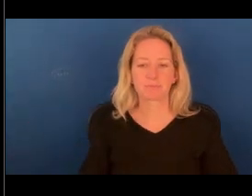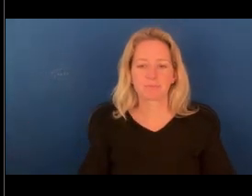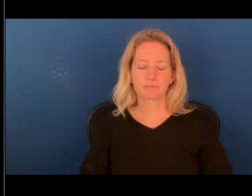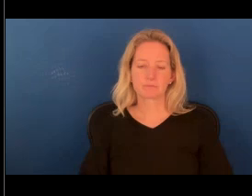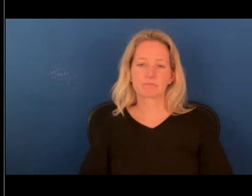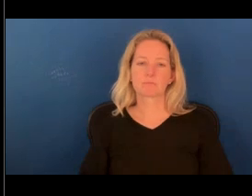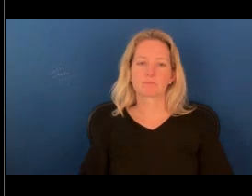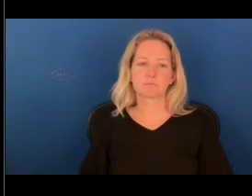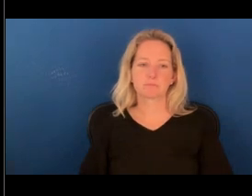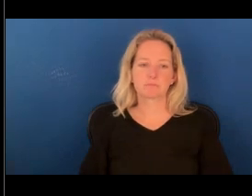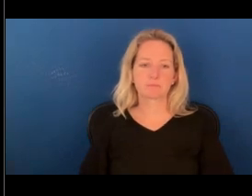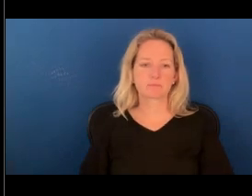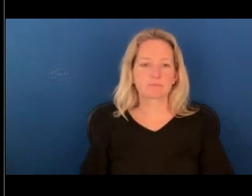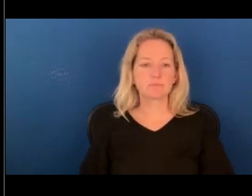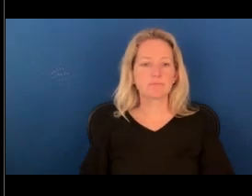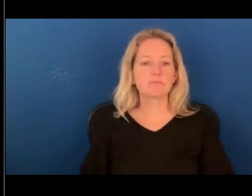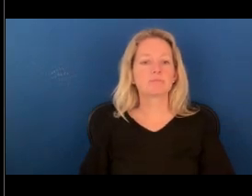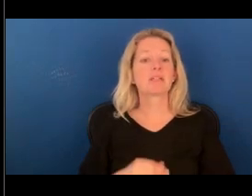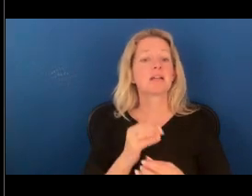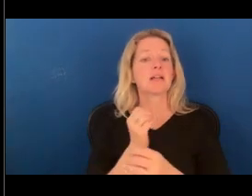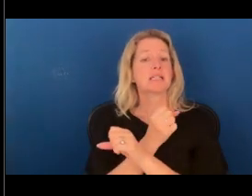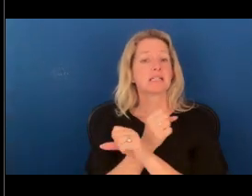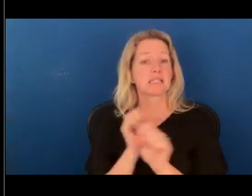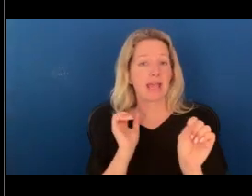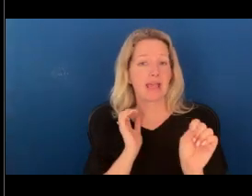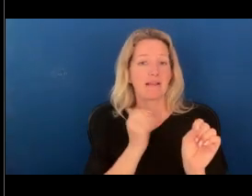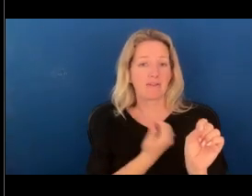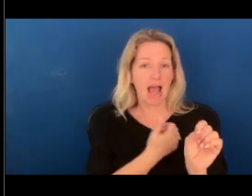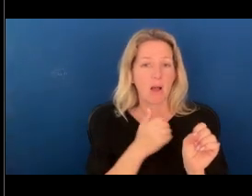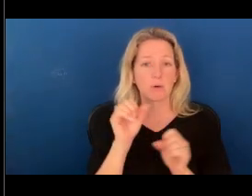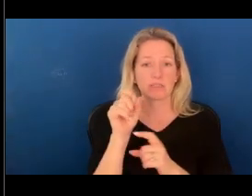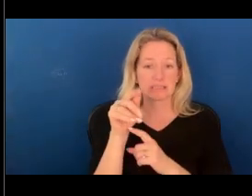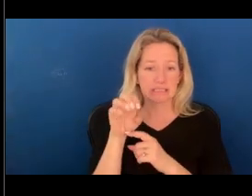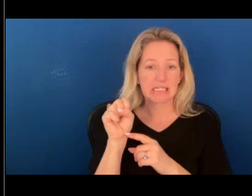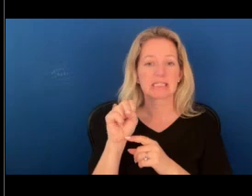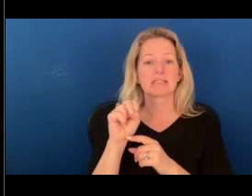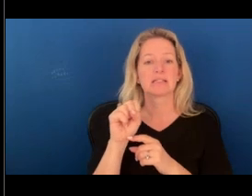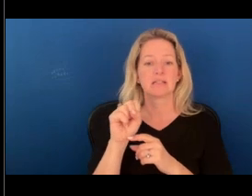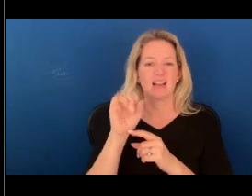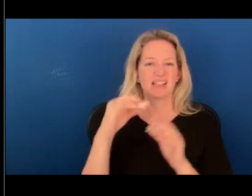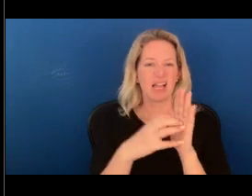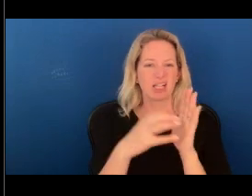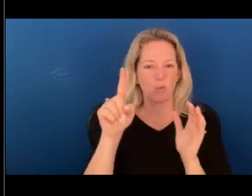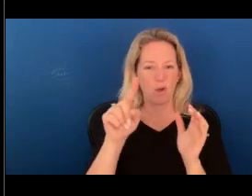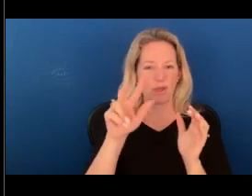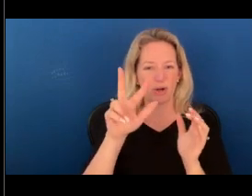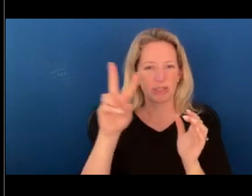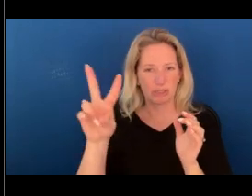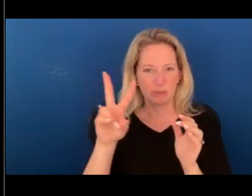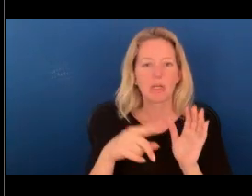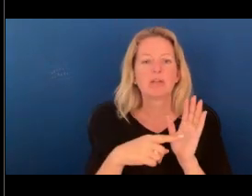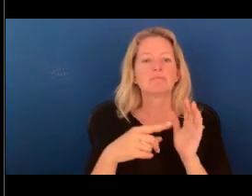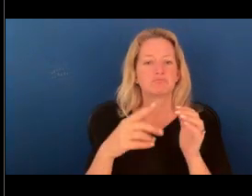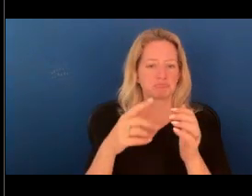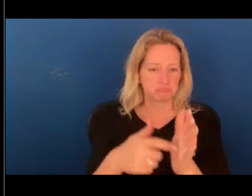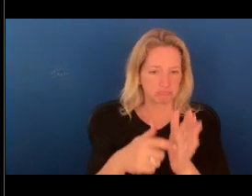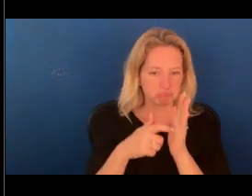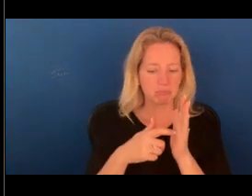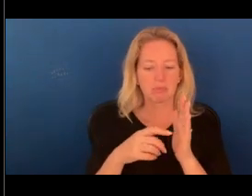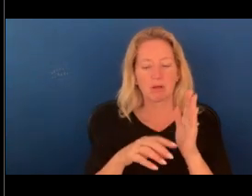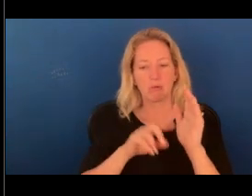So Save Our Seas 2.0 Section 132 calls for the Interagency Marine Debris Coordinating Committee to develop a report on microfiber